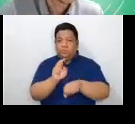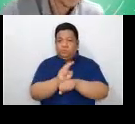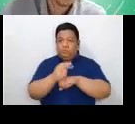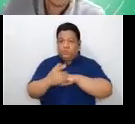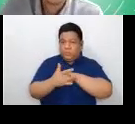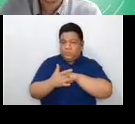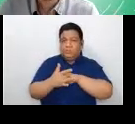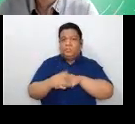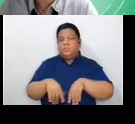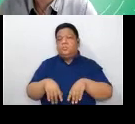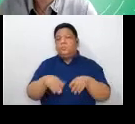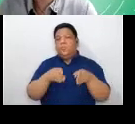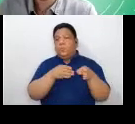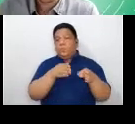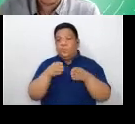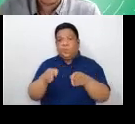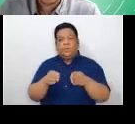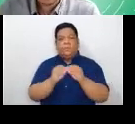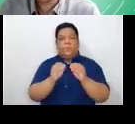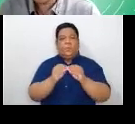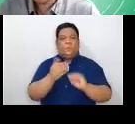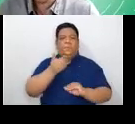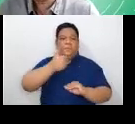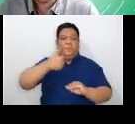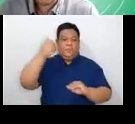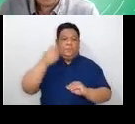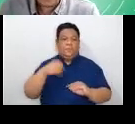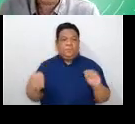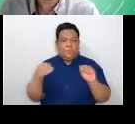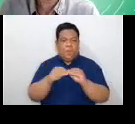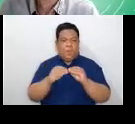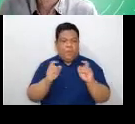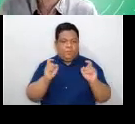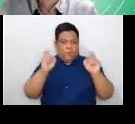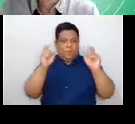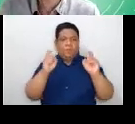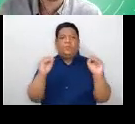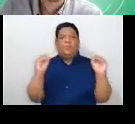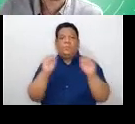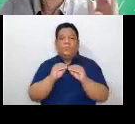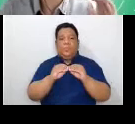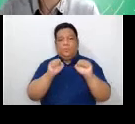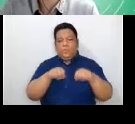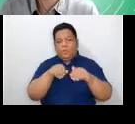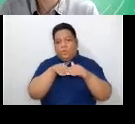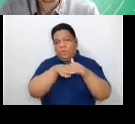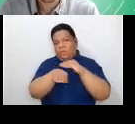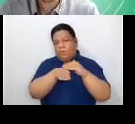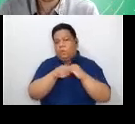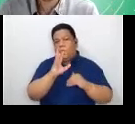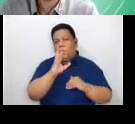digital mediums, it makes it a lot better. It makes it a lot faster, and it makes it a lot more accessible on who can